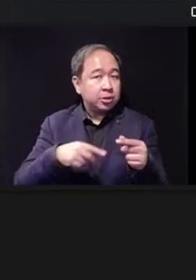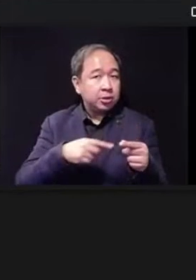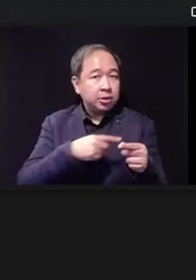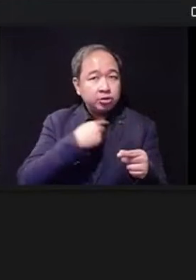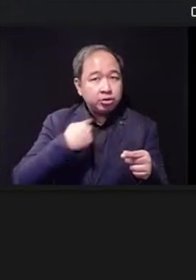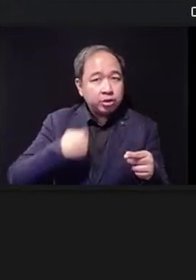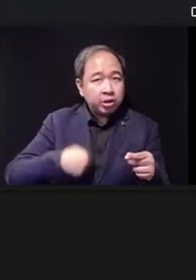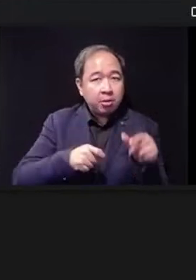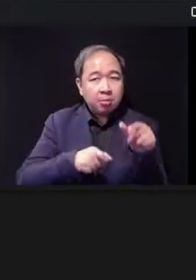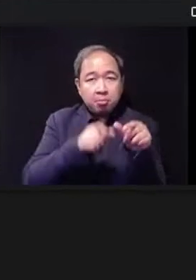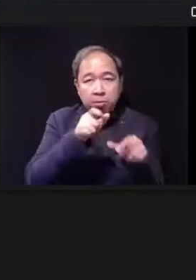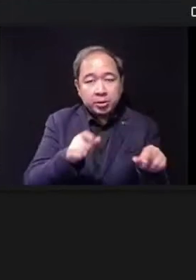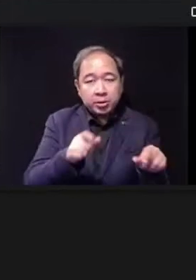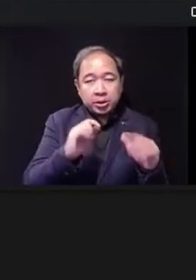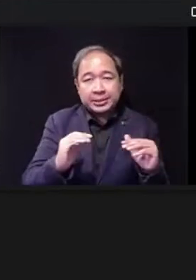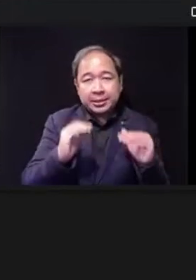Development Research Center, comma,